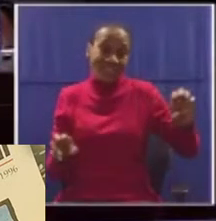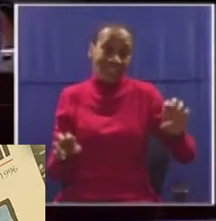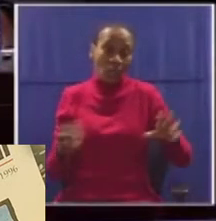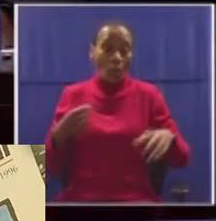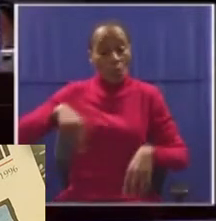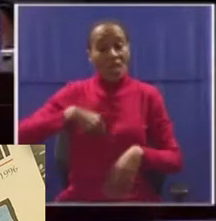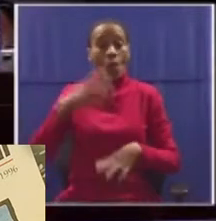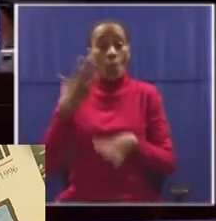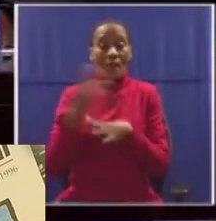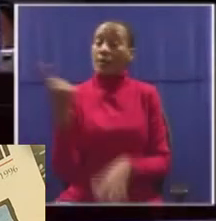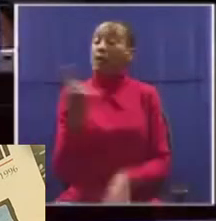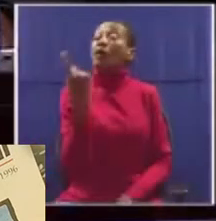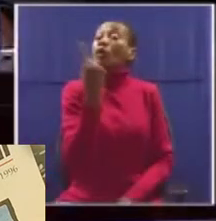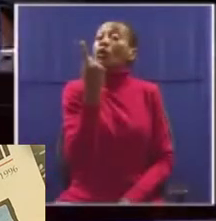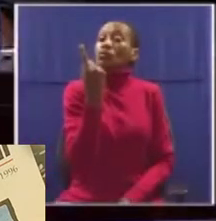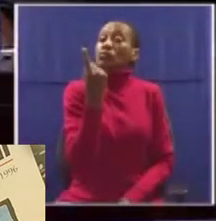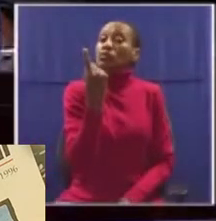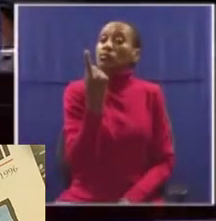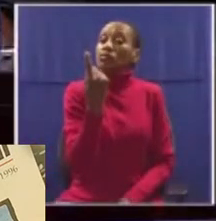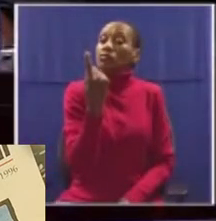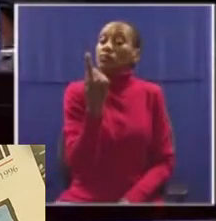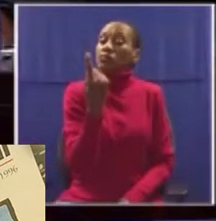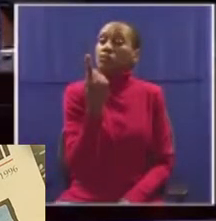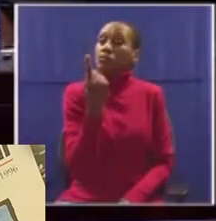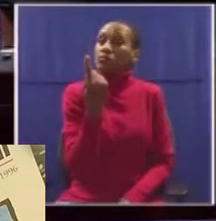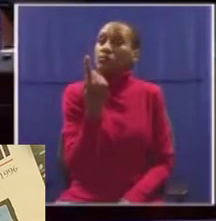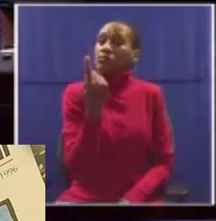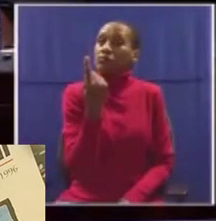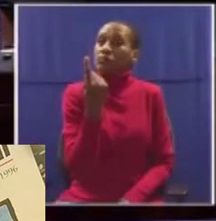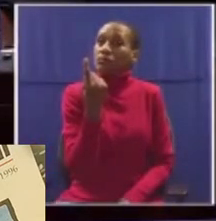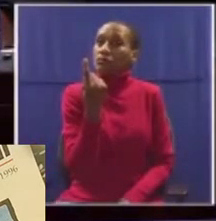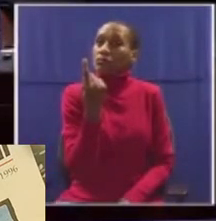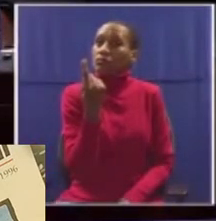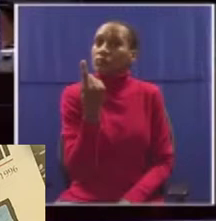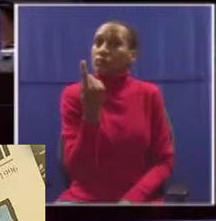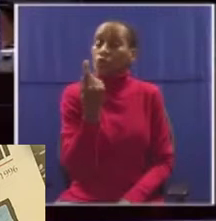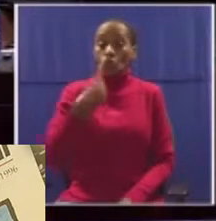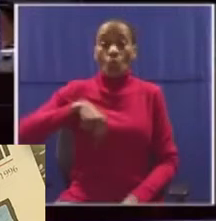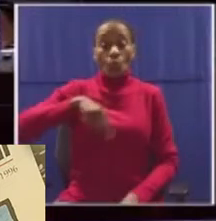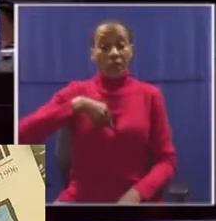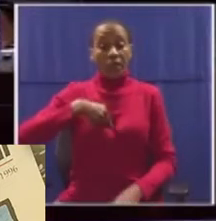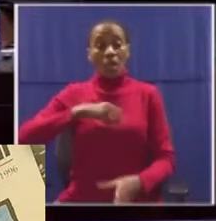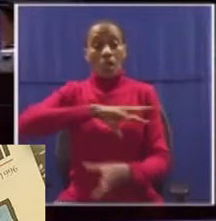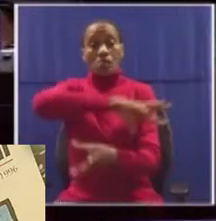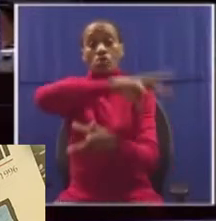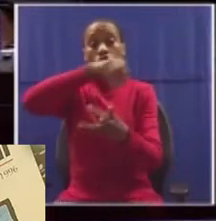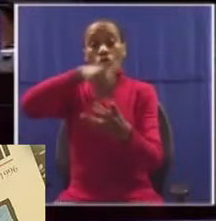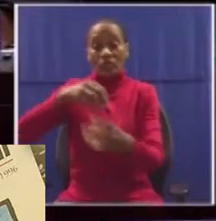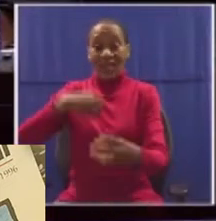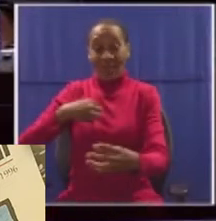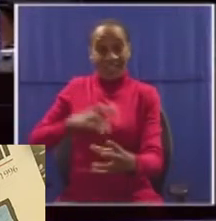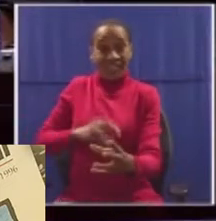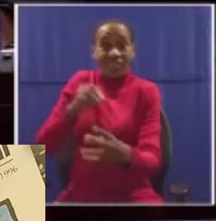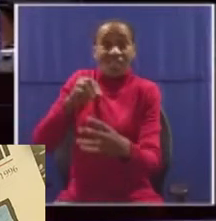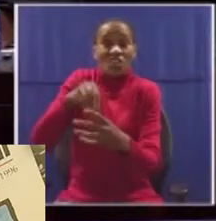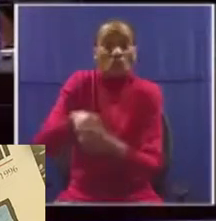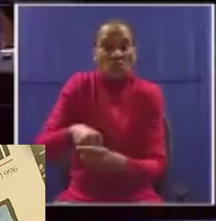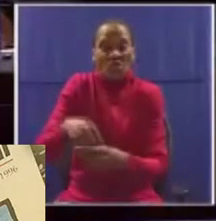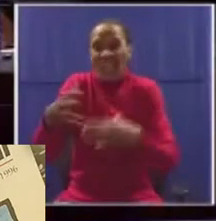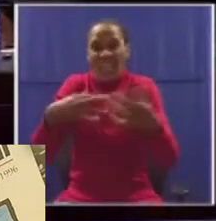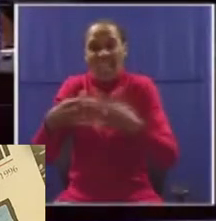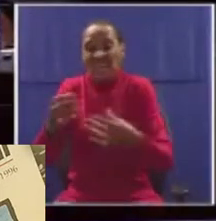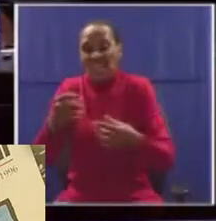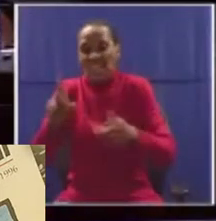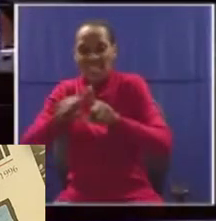in our own land and we are not uh subjecting ourselves to any specific ideological group